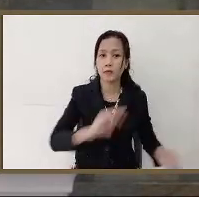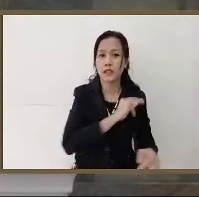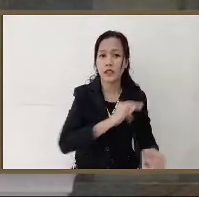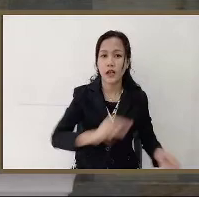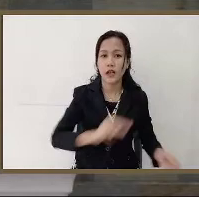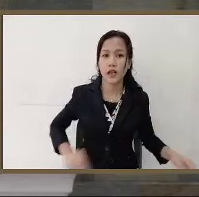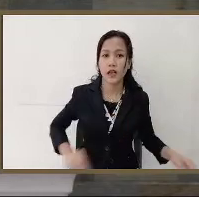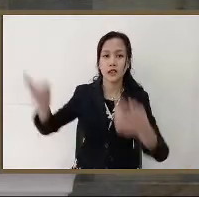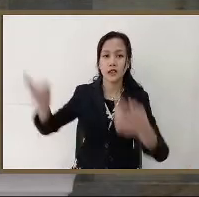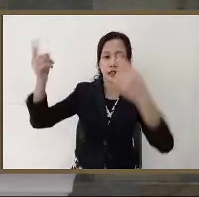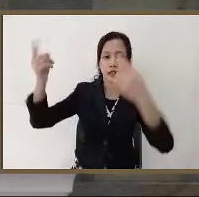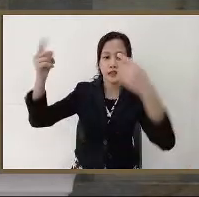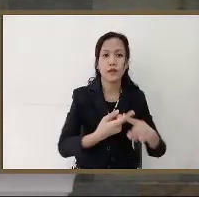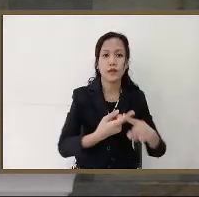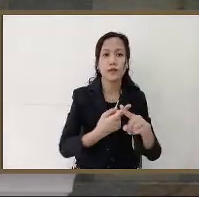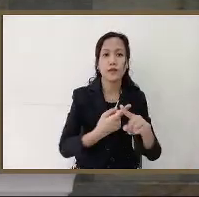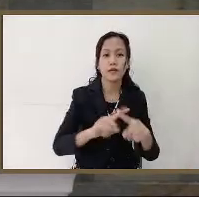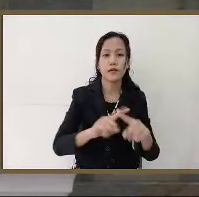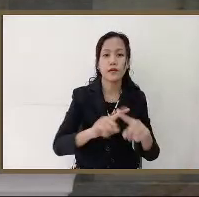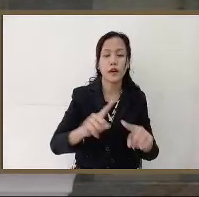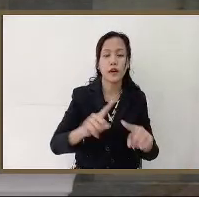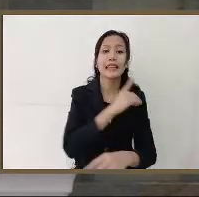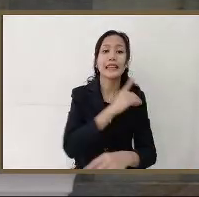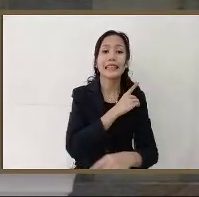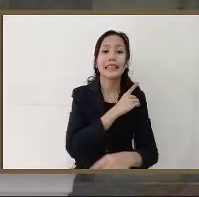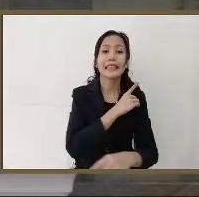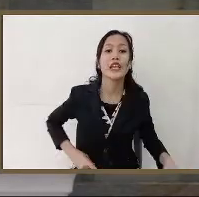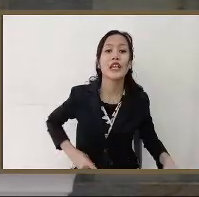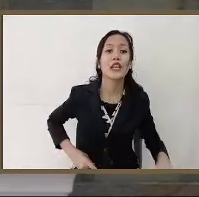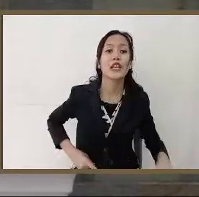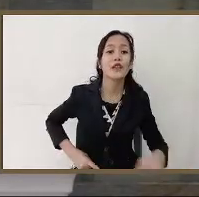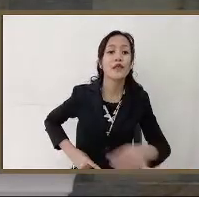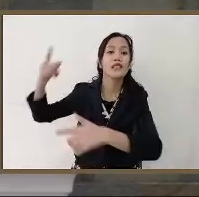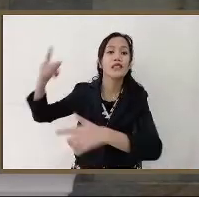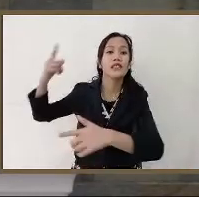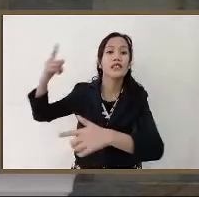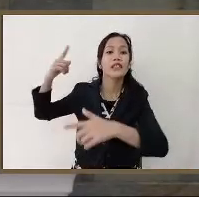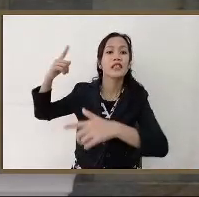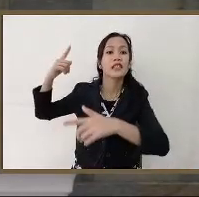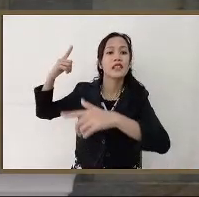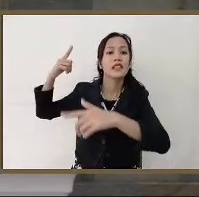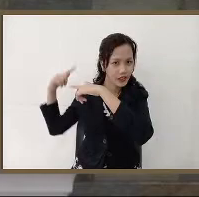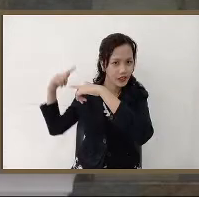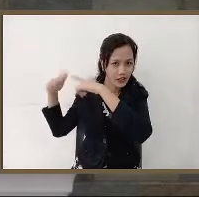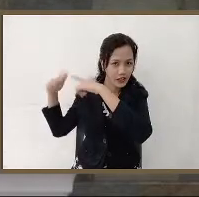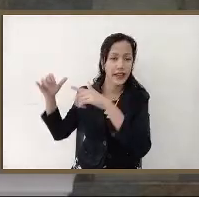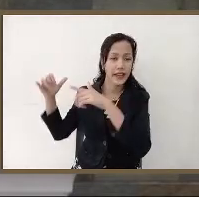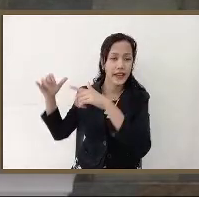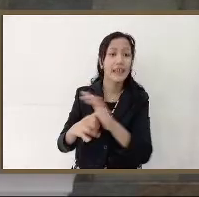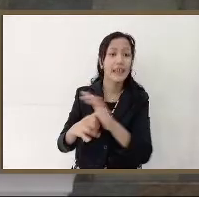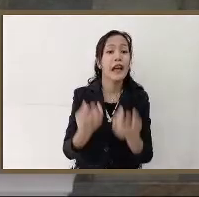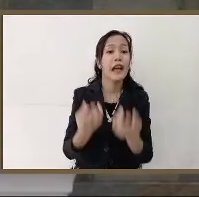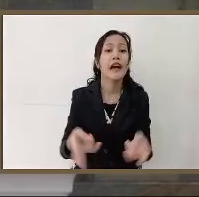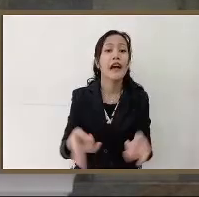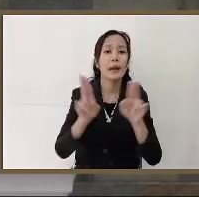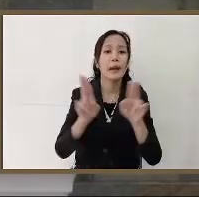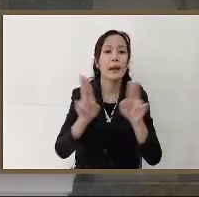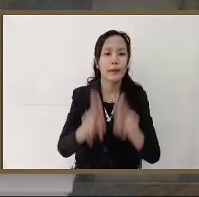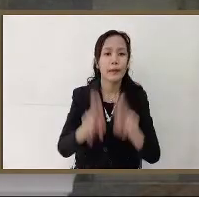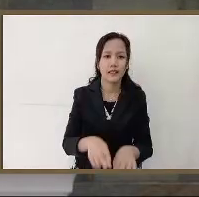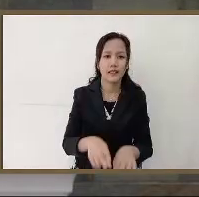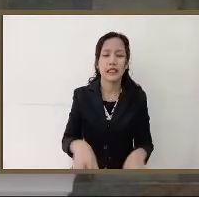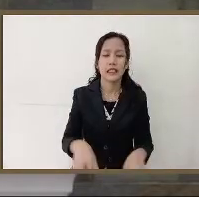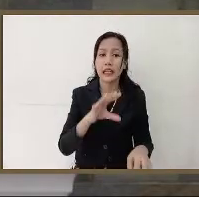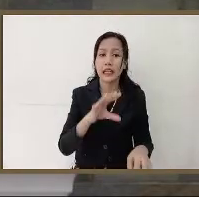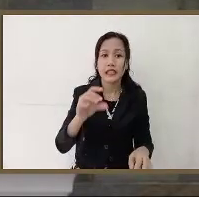David's seed. And napulpil po ito. Nangyari po ito. And Christ is also foreshadowed